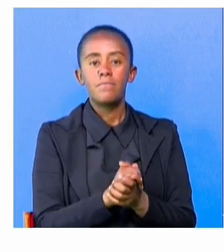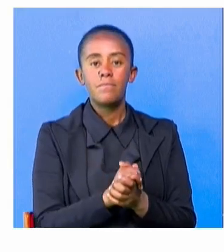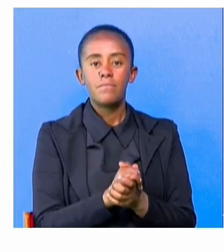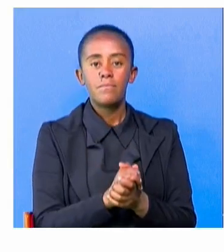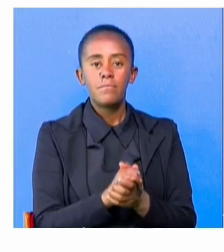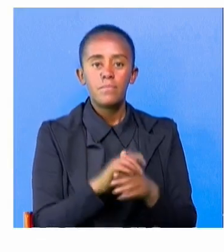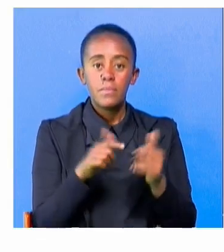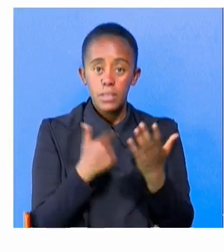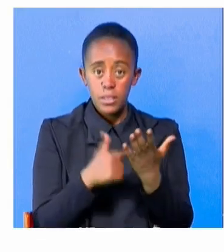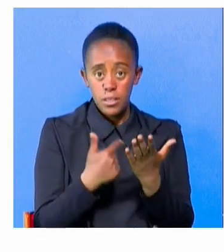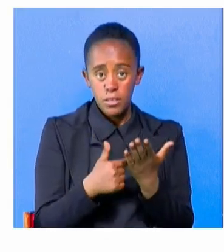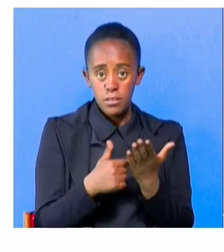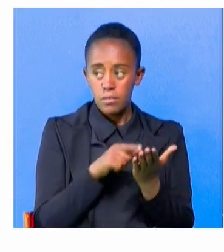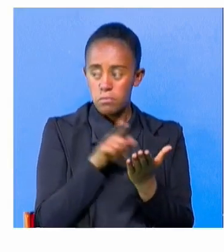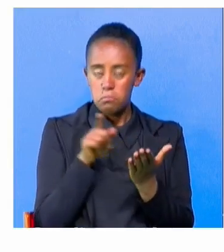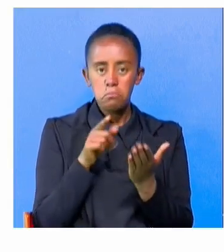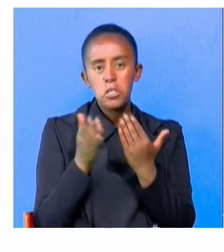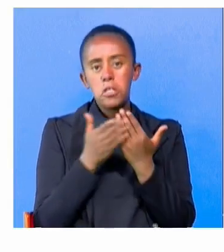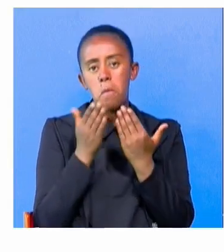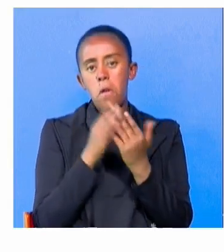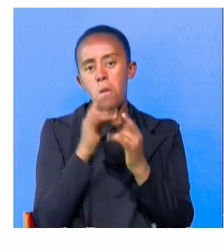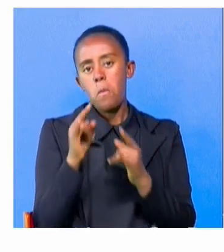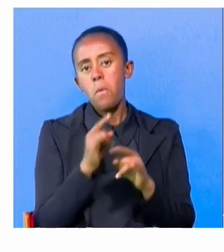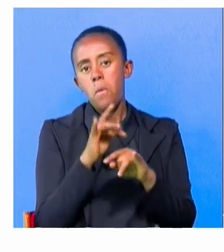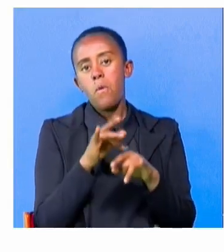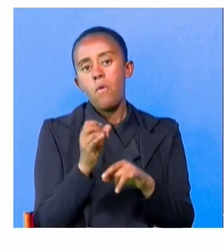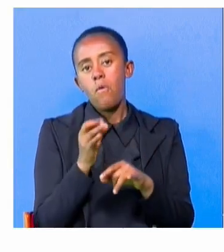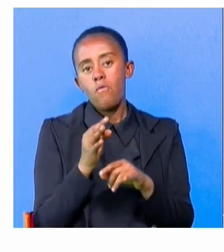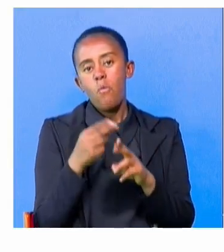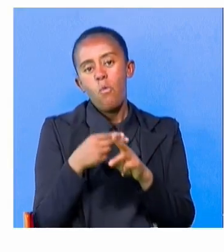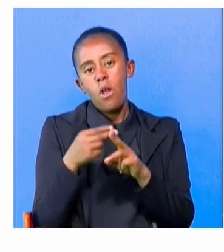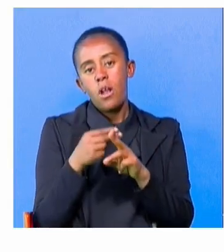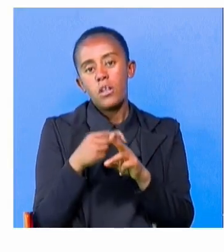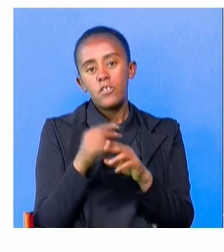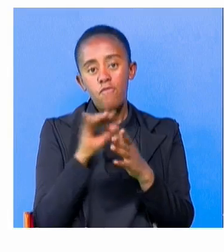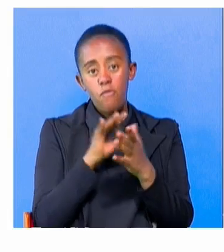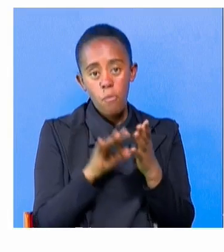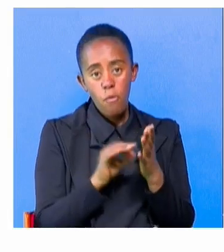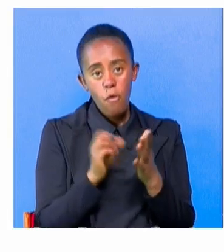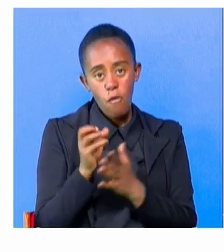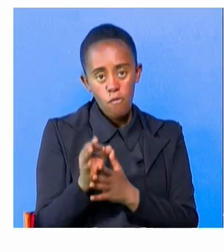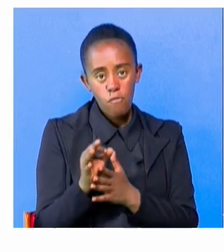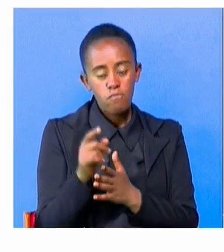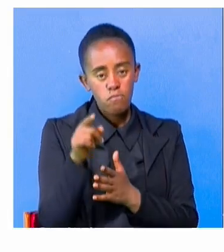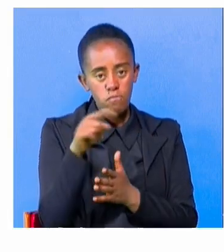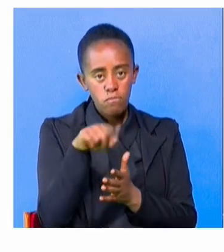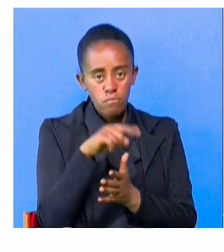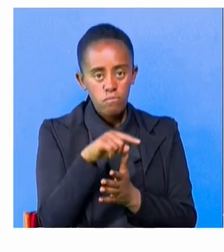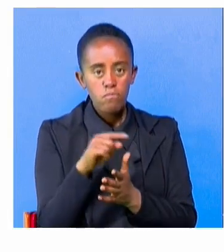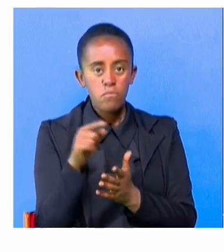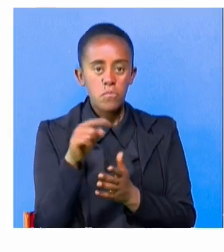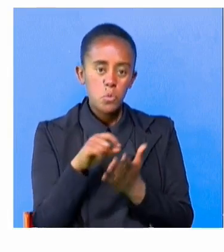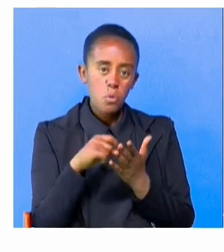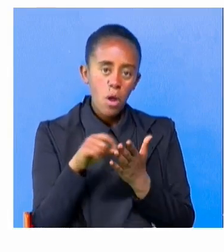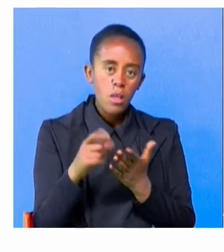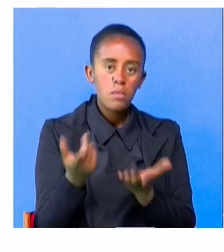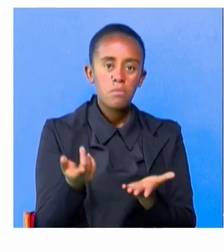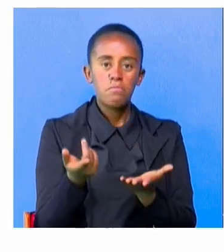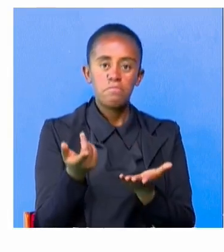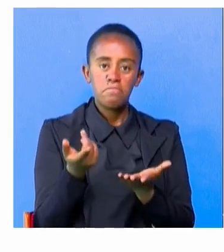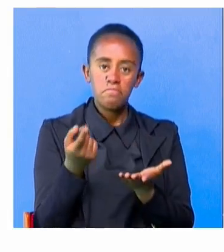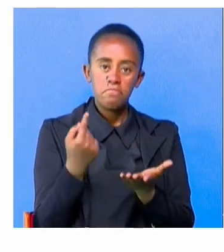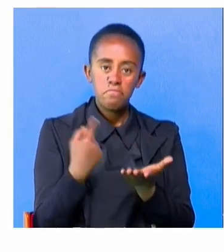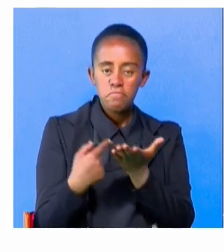So this is the simplest way of the contraction forms when you use or when you write